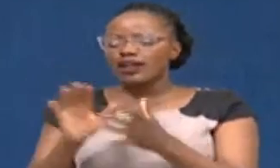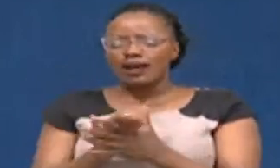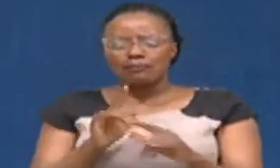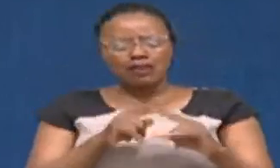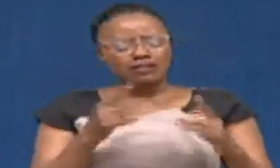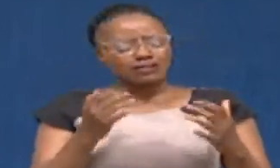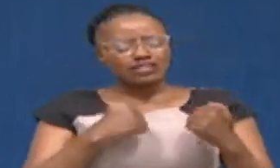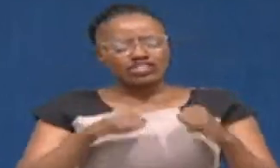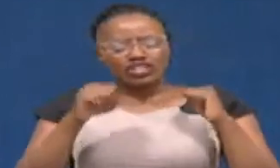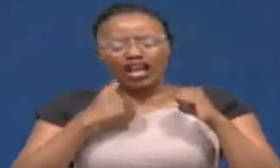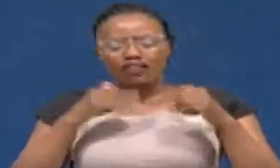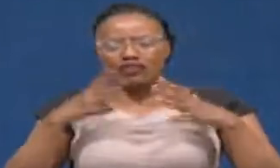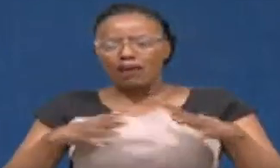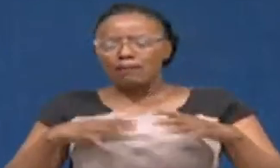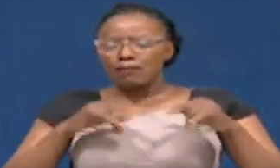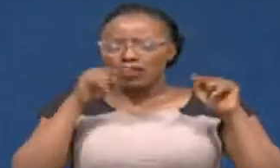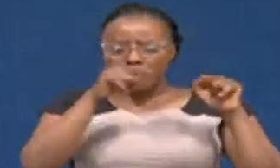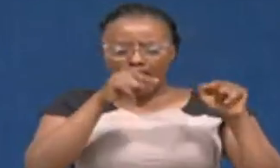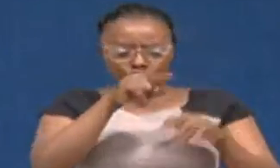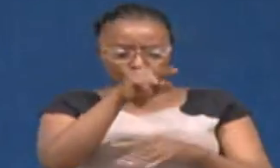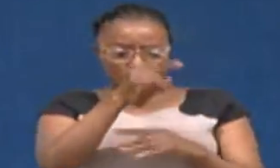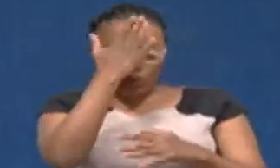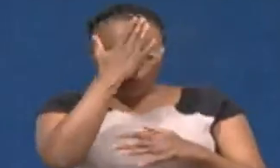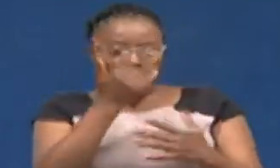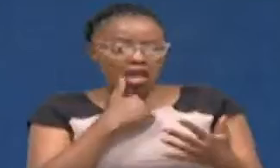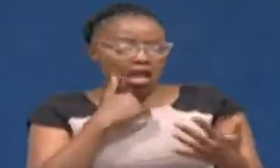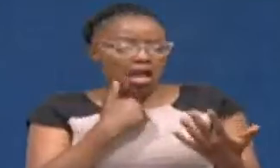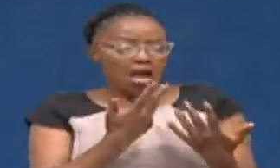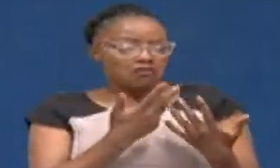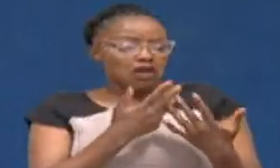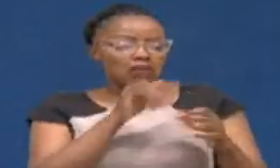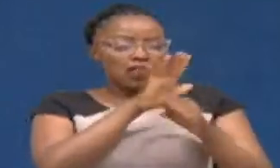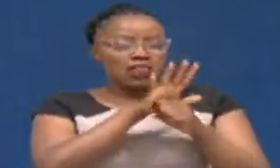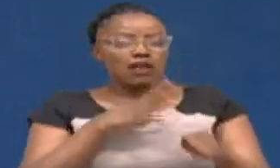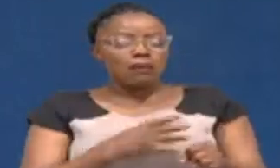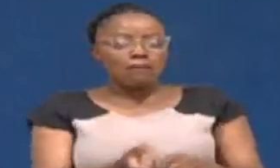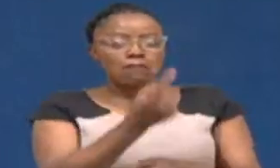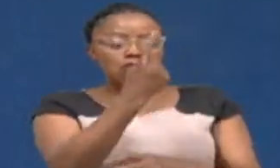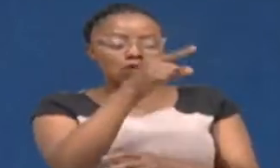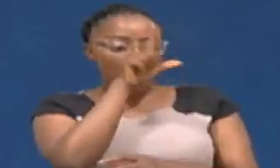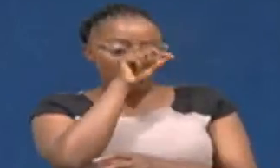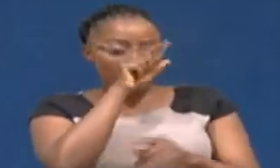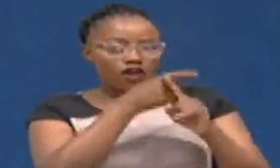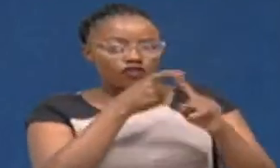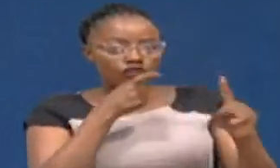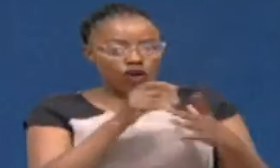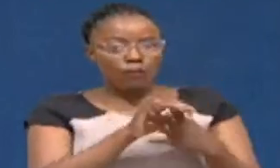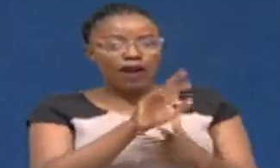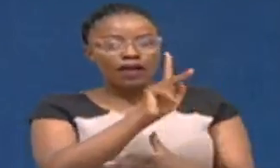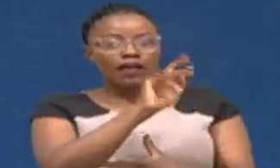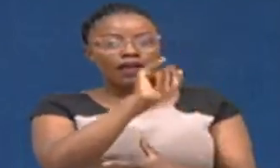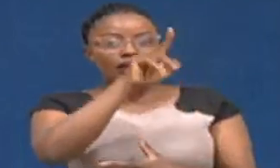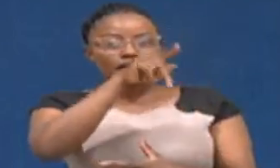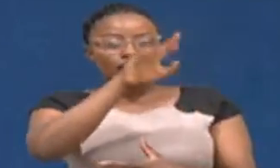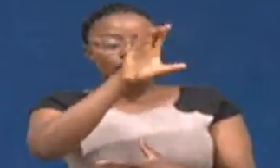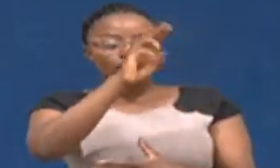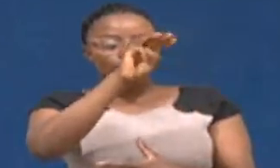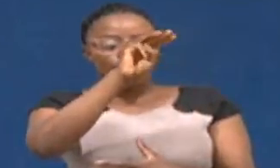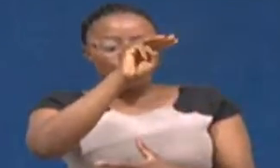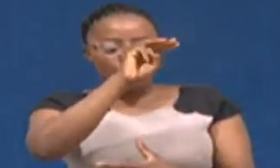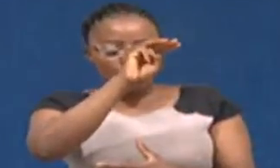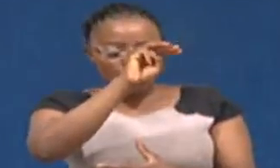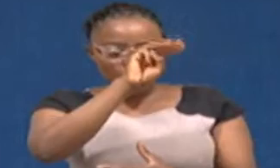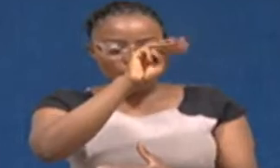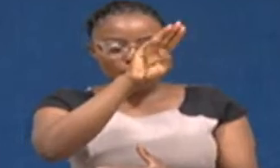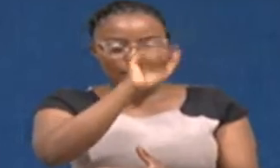there are those who are accusing you of double standards. In fact, let me bring up a tweet from Kipchumba Murkomen, his Elgeyo Marakwet senator. He sent